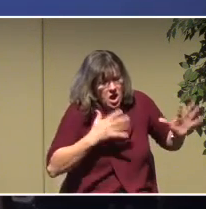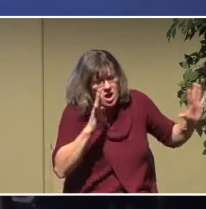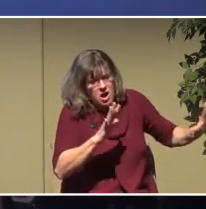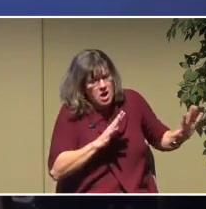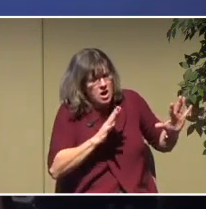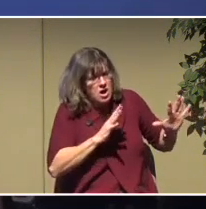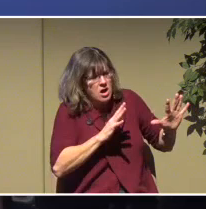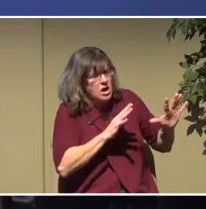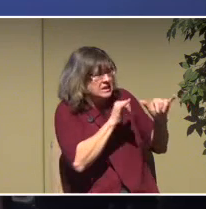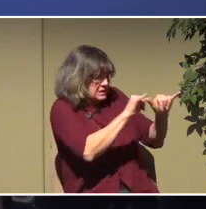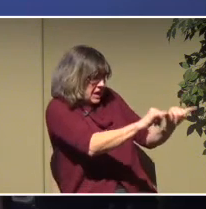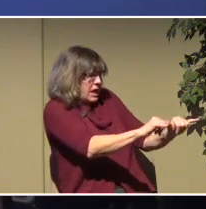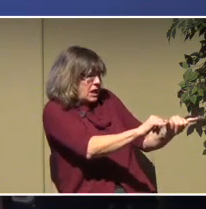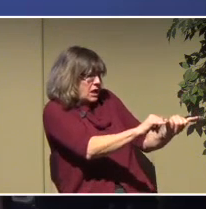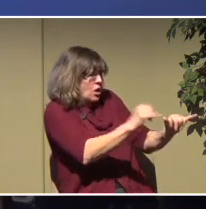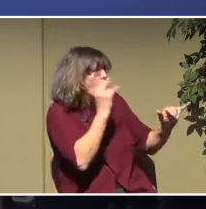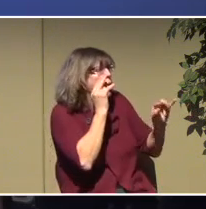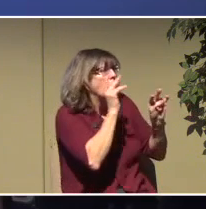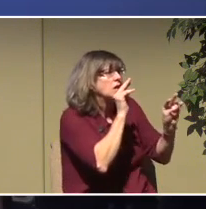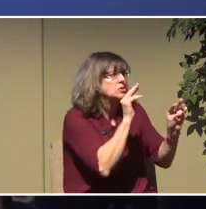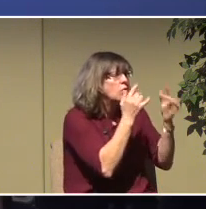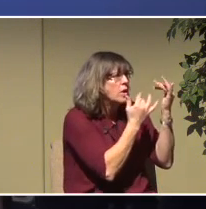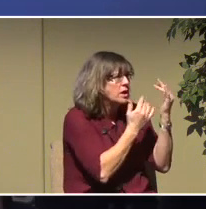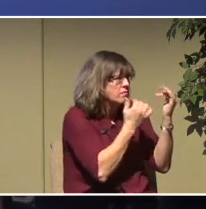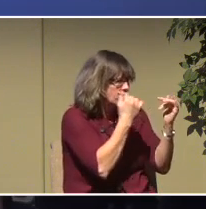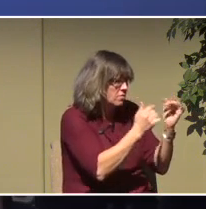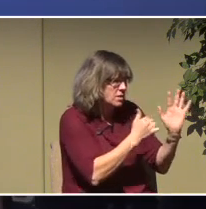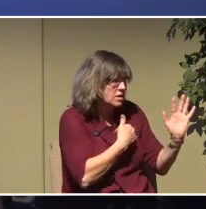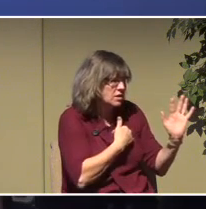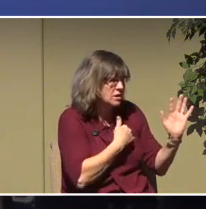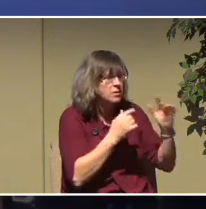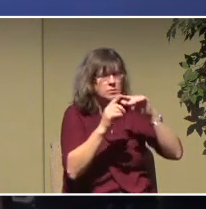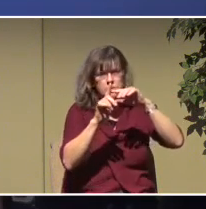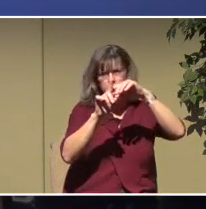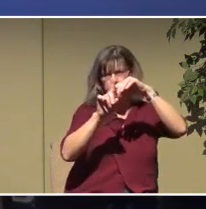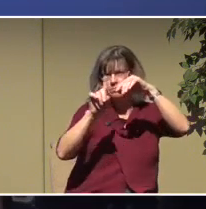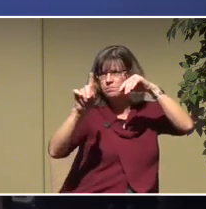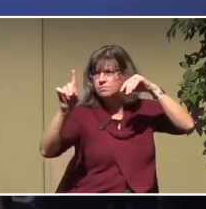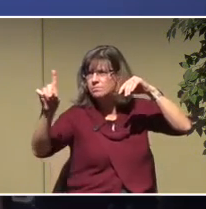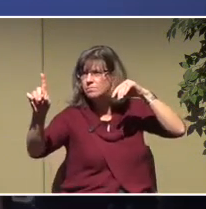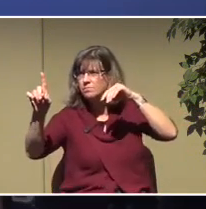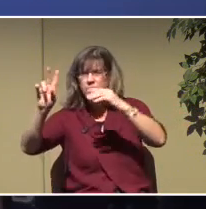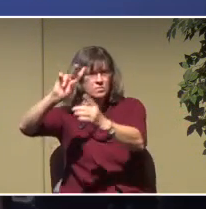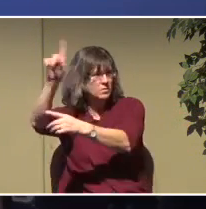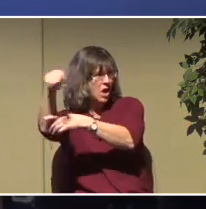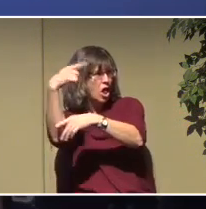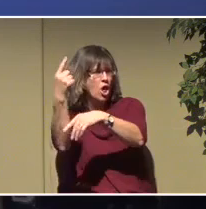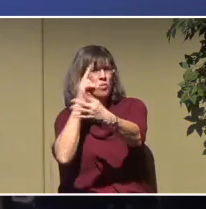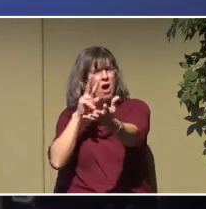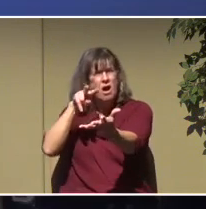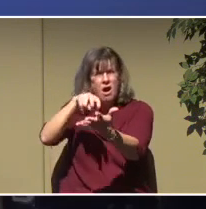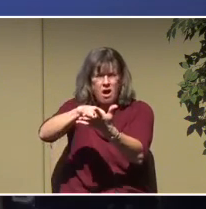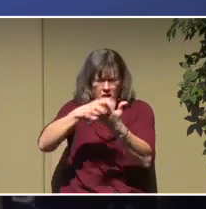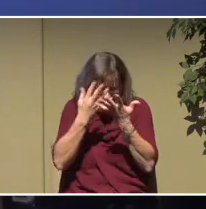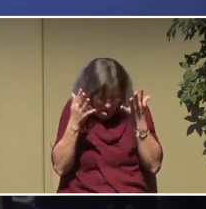Going a little farther, he fell to the ground and prayed that, if possible, the hour might pass from